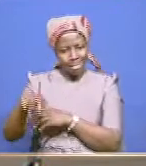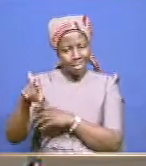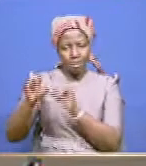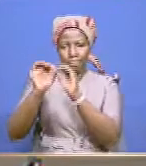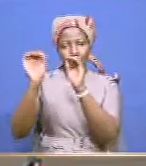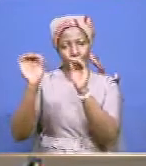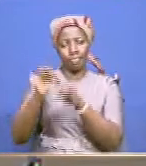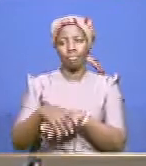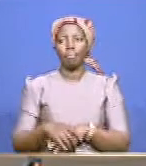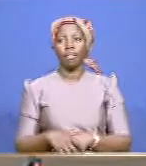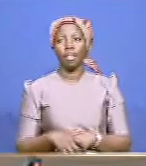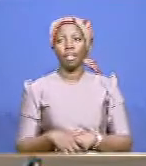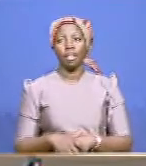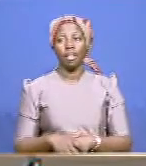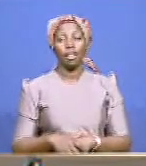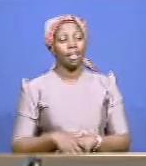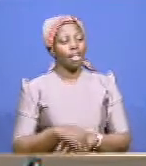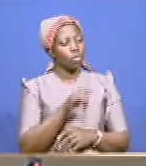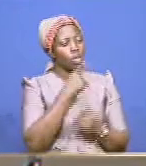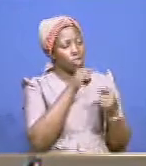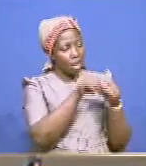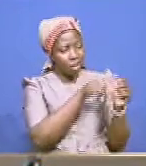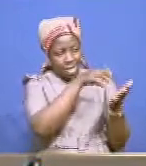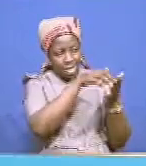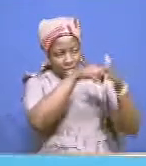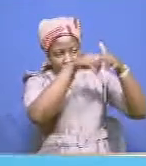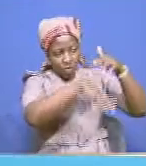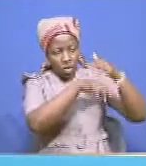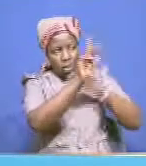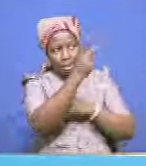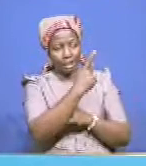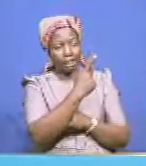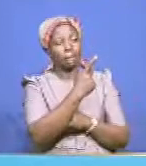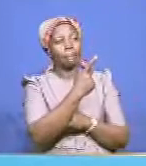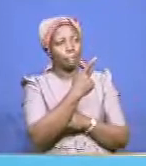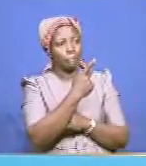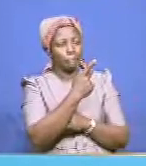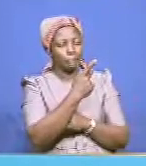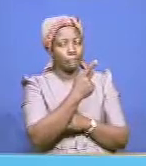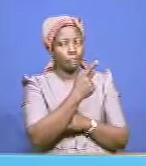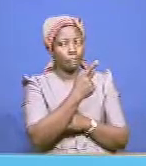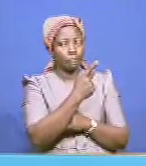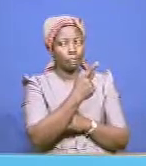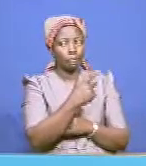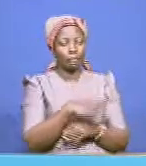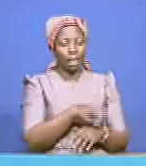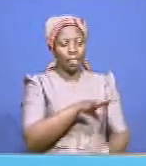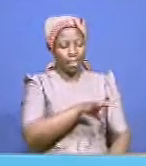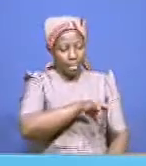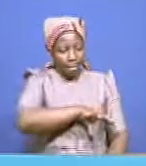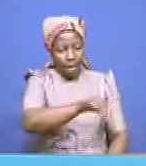Mm-hmm. Yes. And since we're talking about the state of devolution in Kenya, what does the county